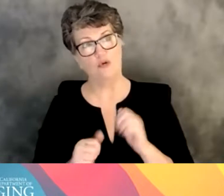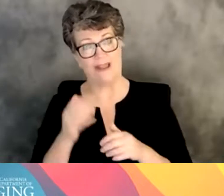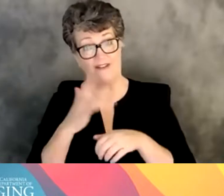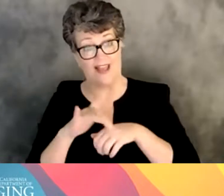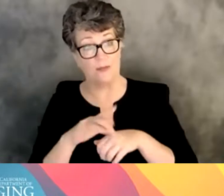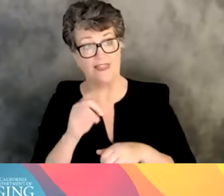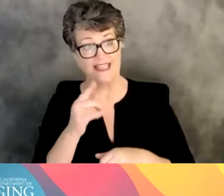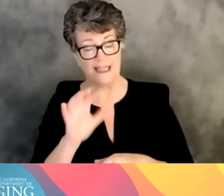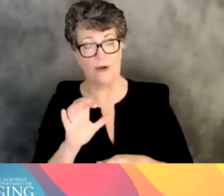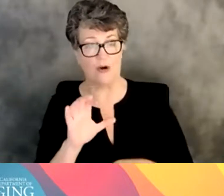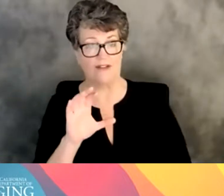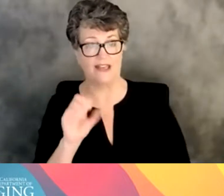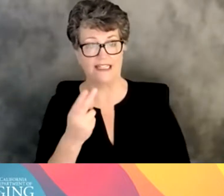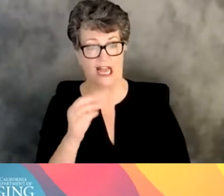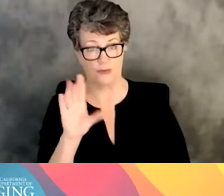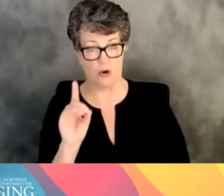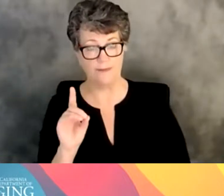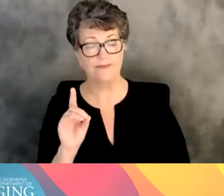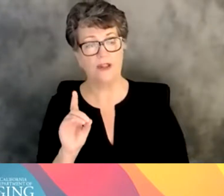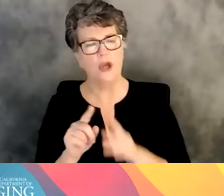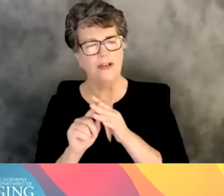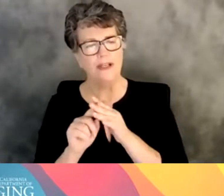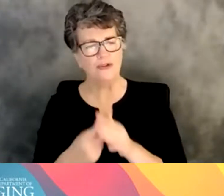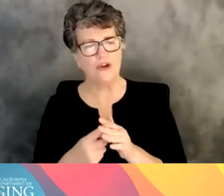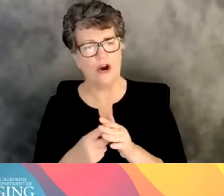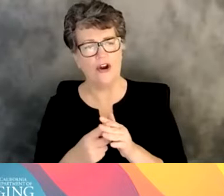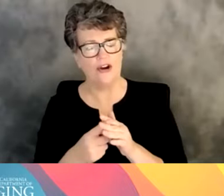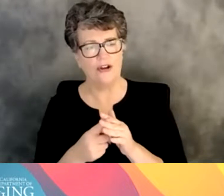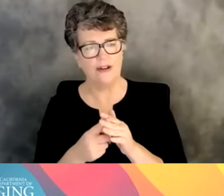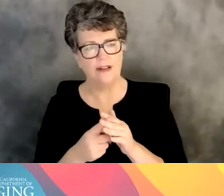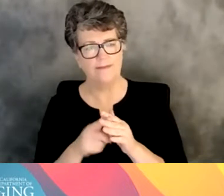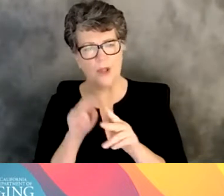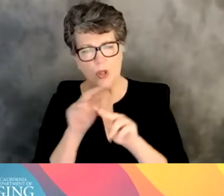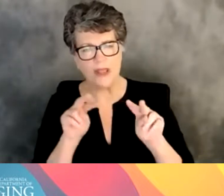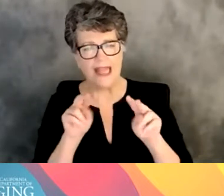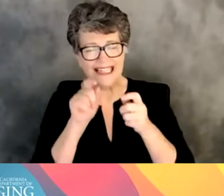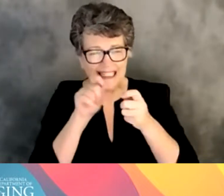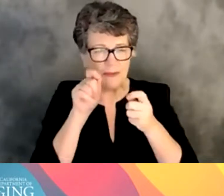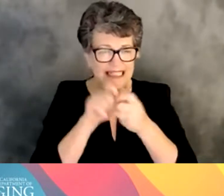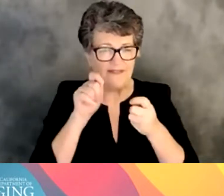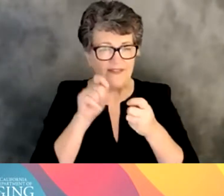demographic dashboard. When you start getting into specific